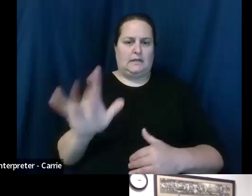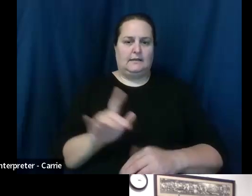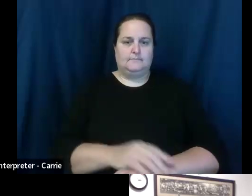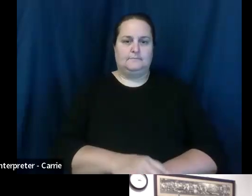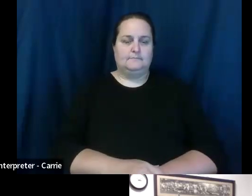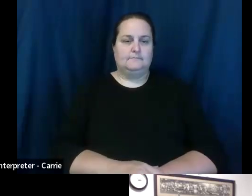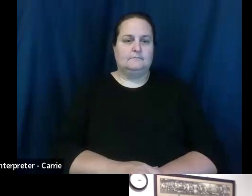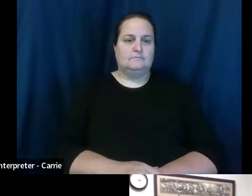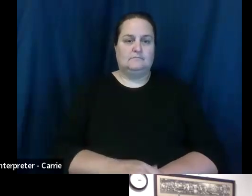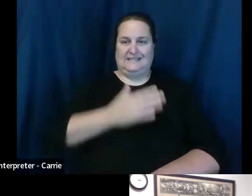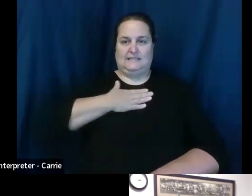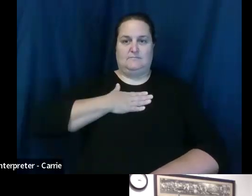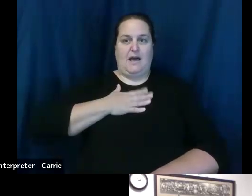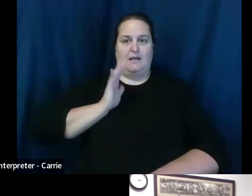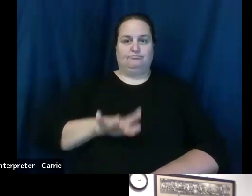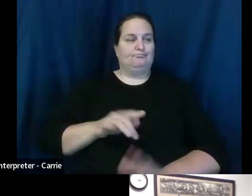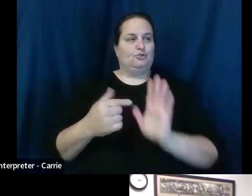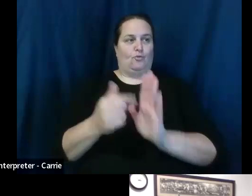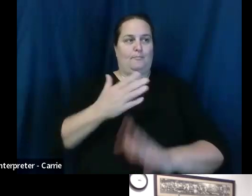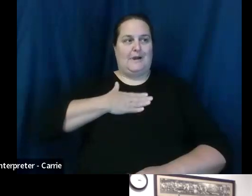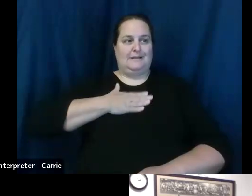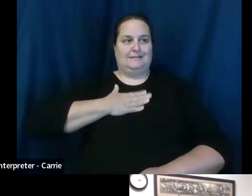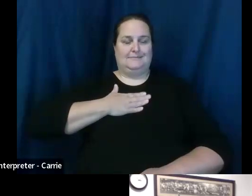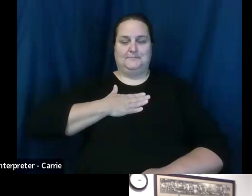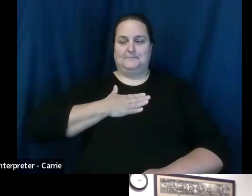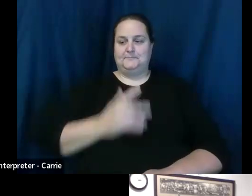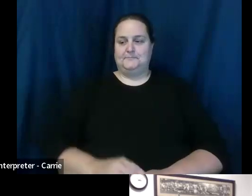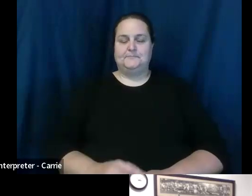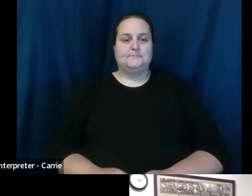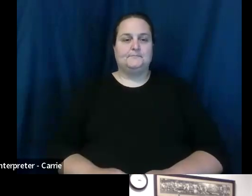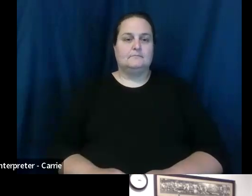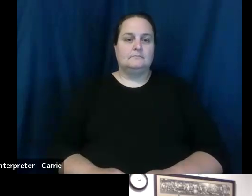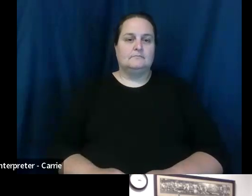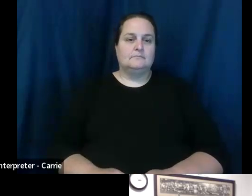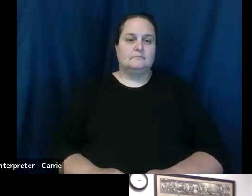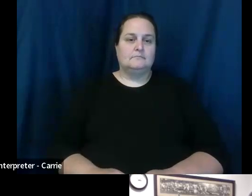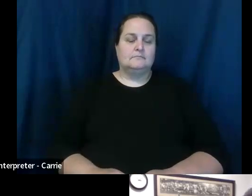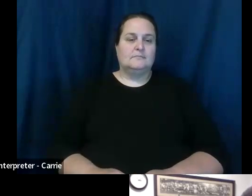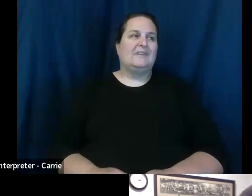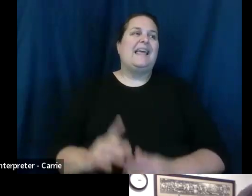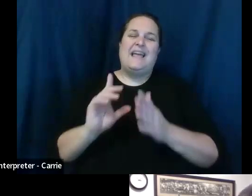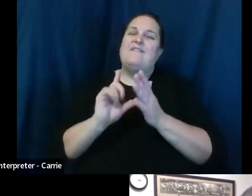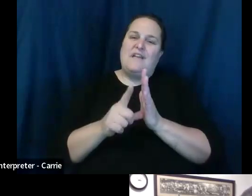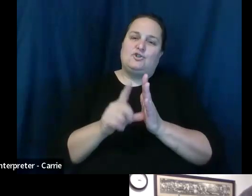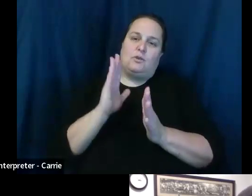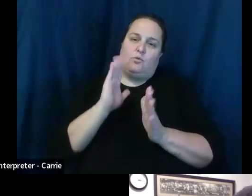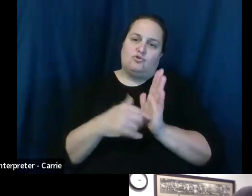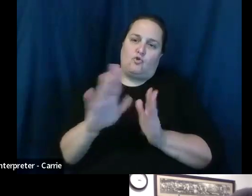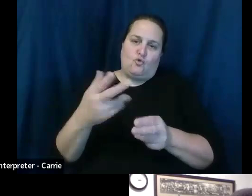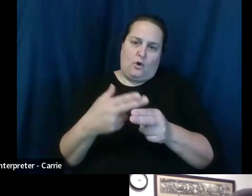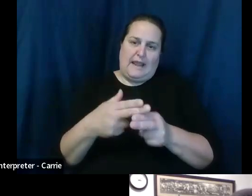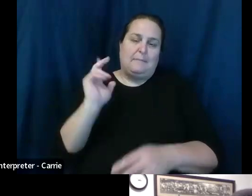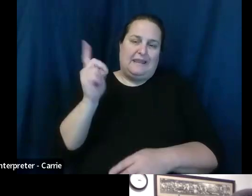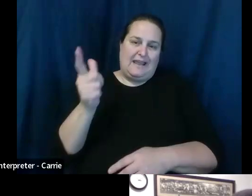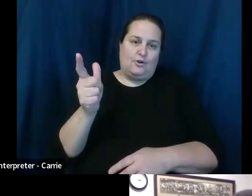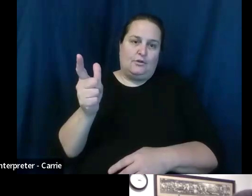I will open up mine. It is, it will eventually say your name on it. Where it gets the name